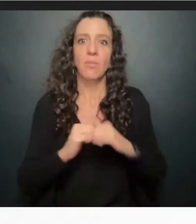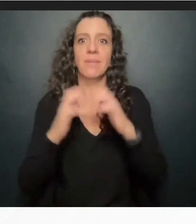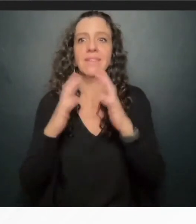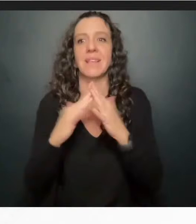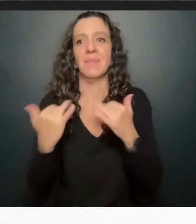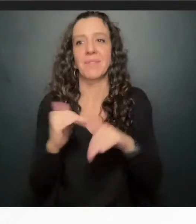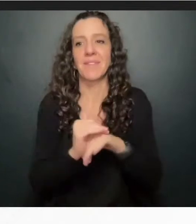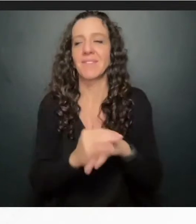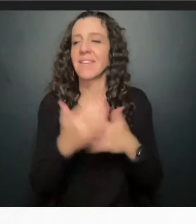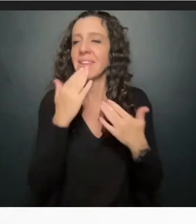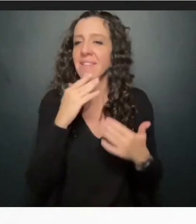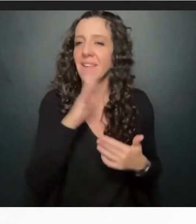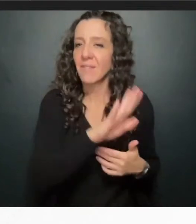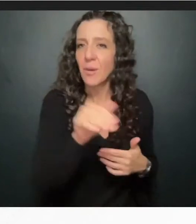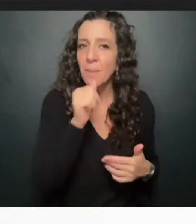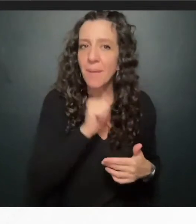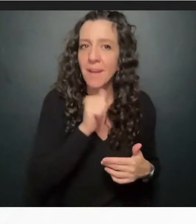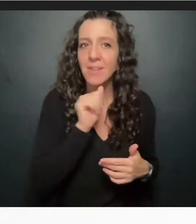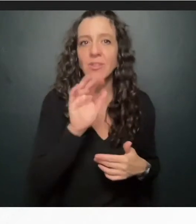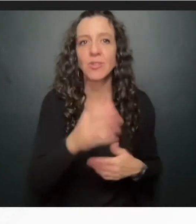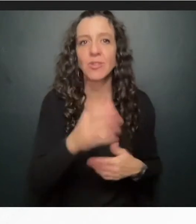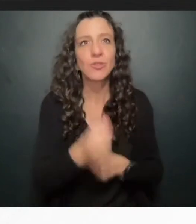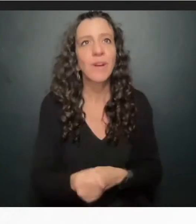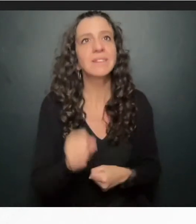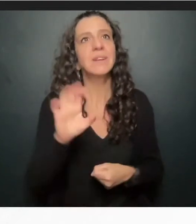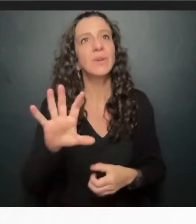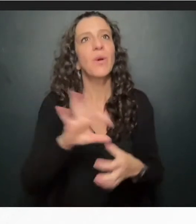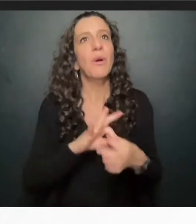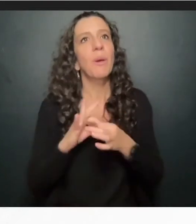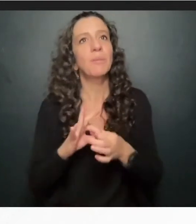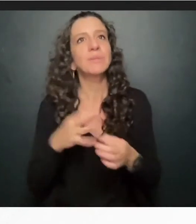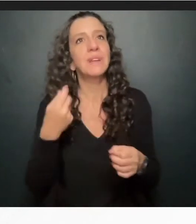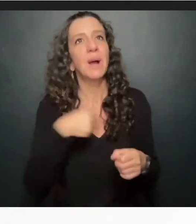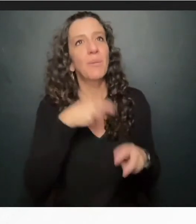thank you for your patience, and your trust, and your cooperation, and